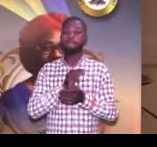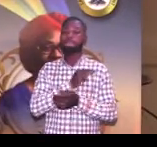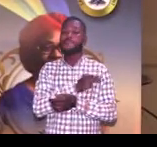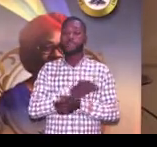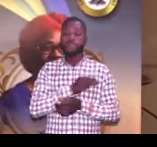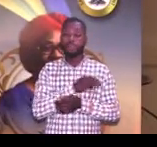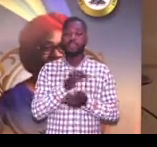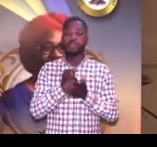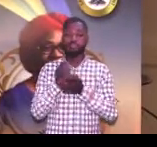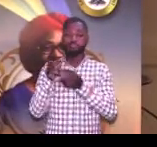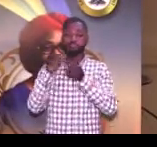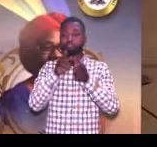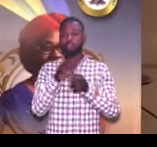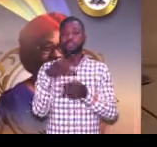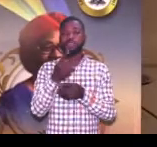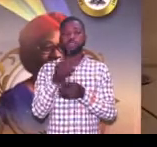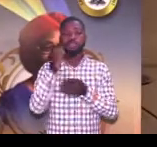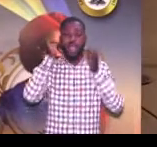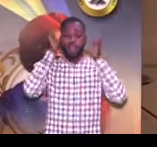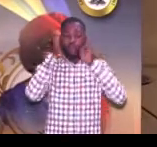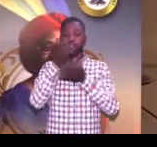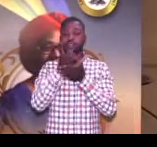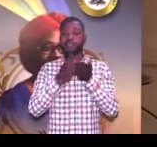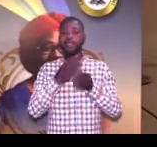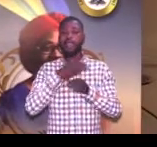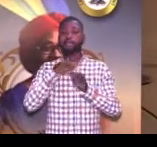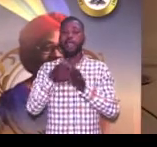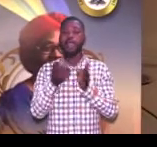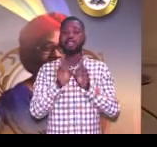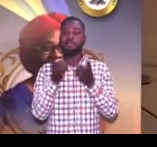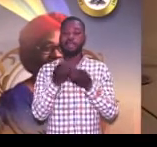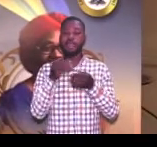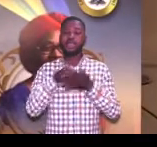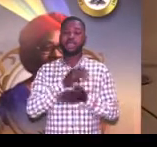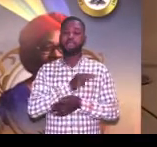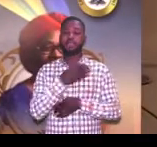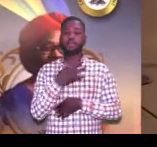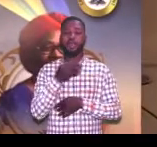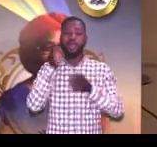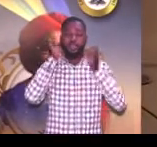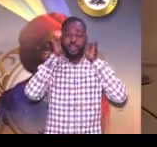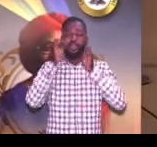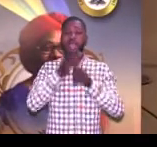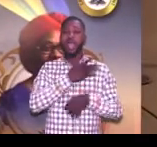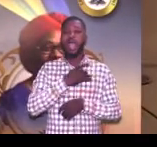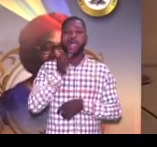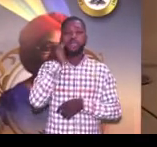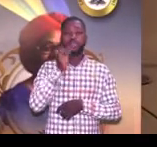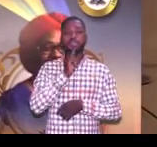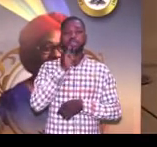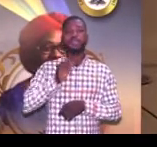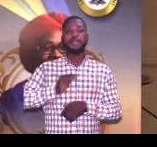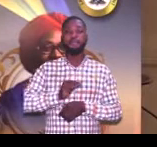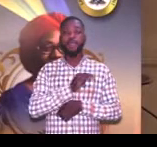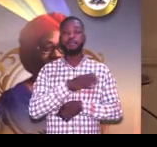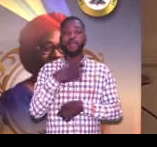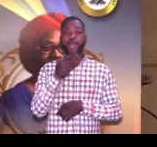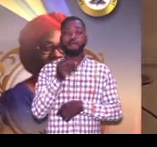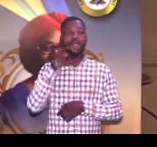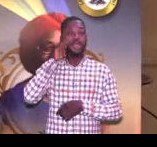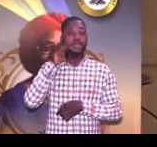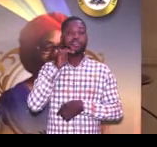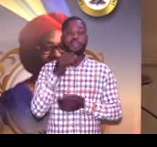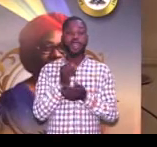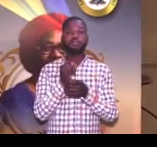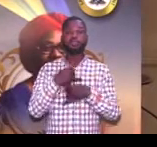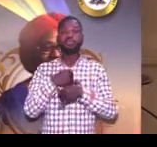oversees all the education districts and as well all our departments in the Ministry of Education. And she's a member of the Nigerian Institute